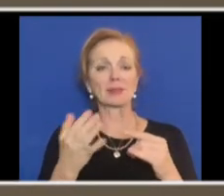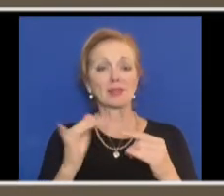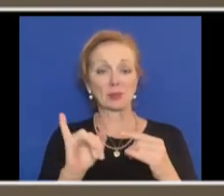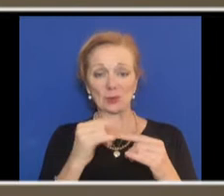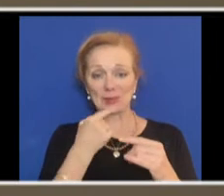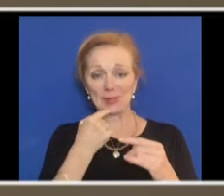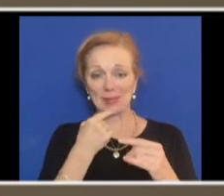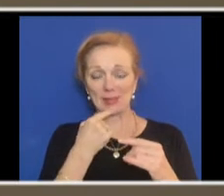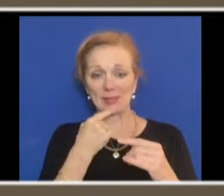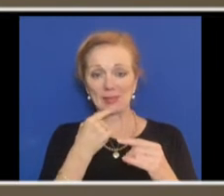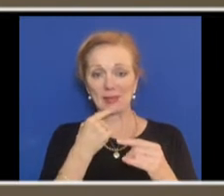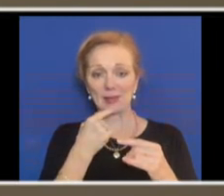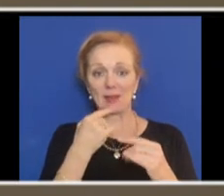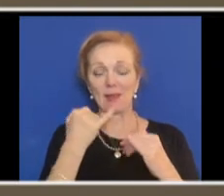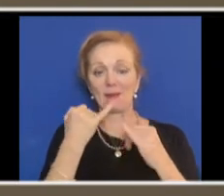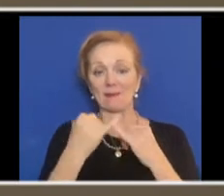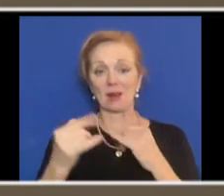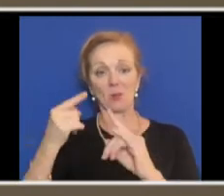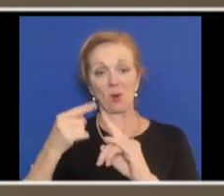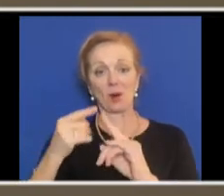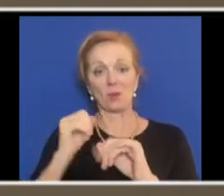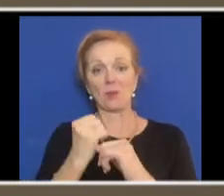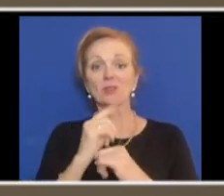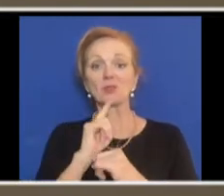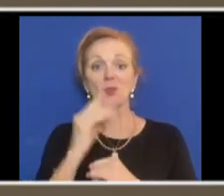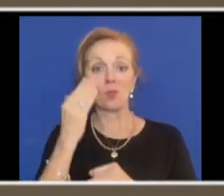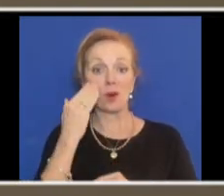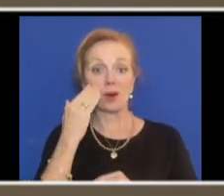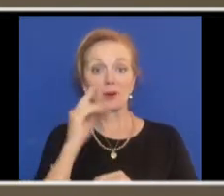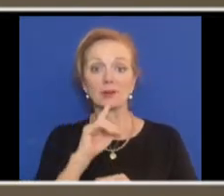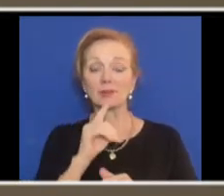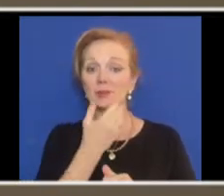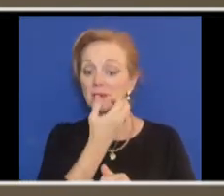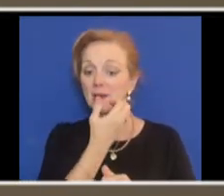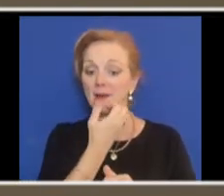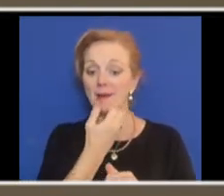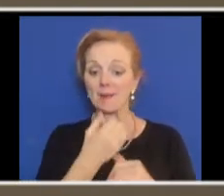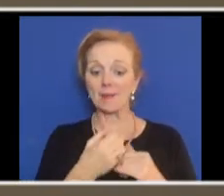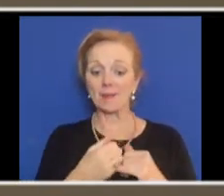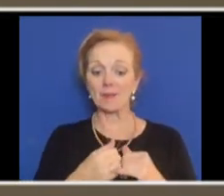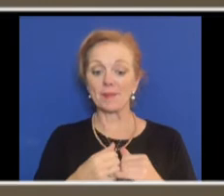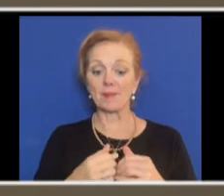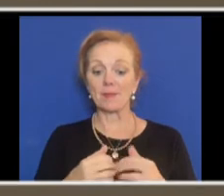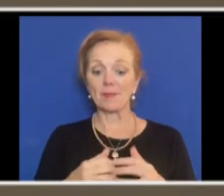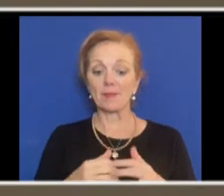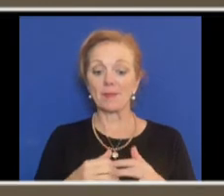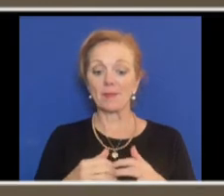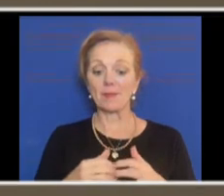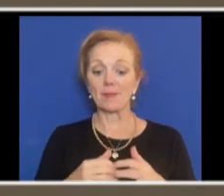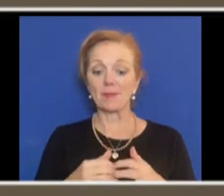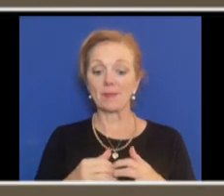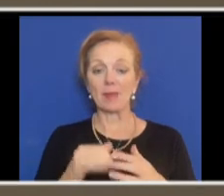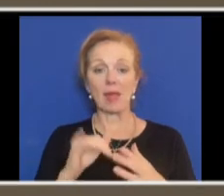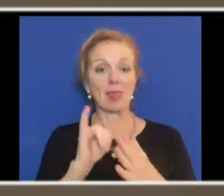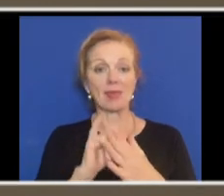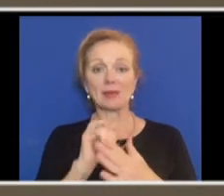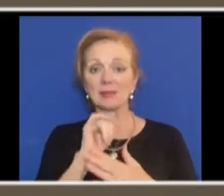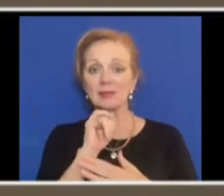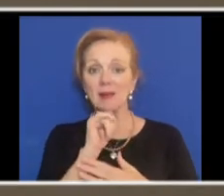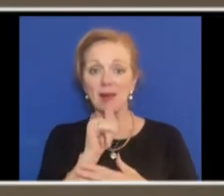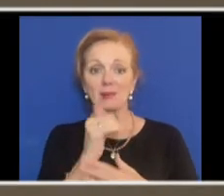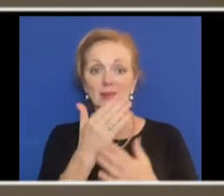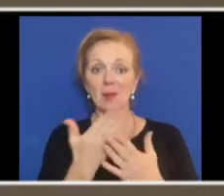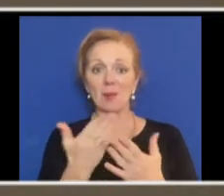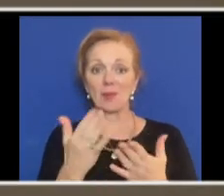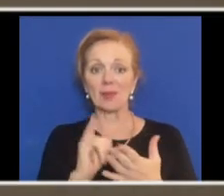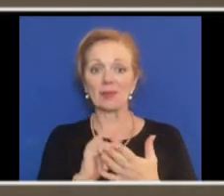and I think the final point to make sure you're aware of is um this is not something that that